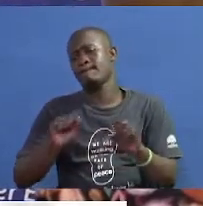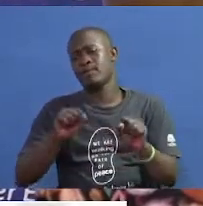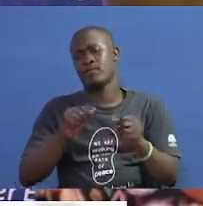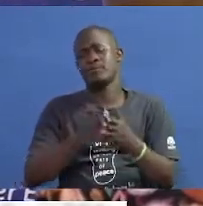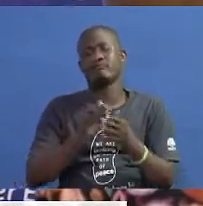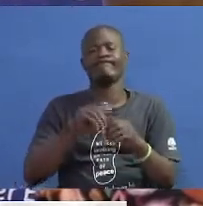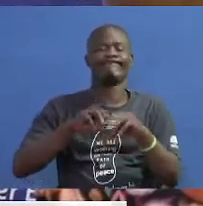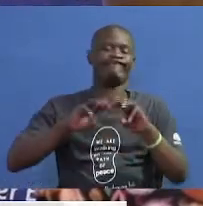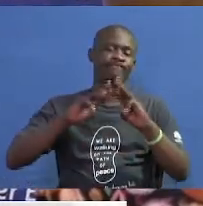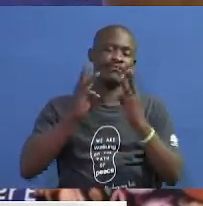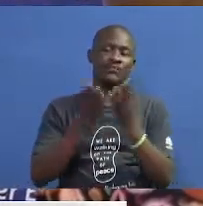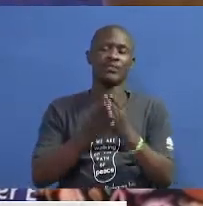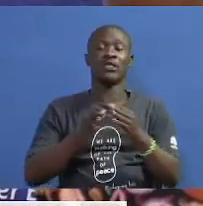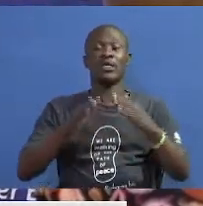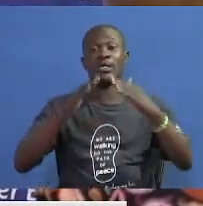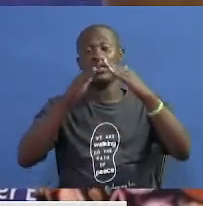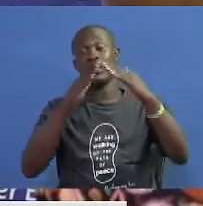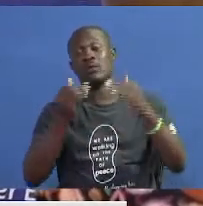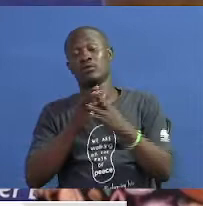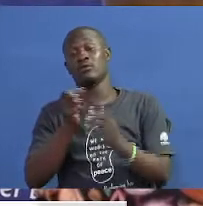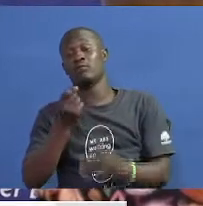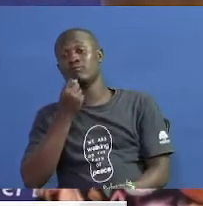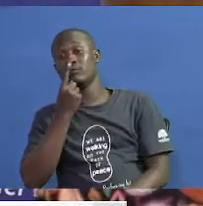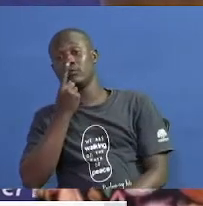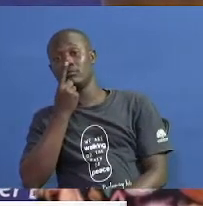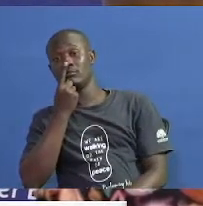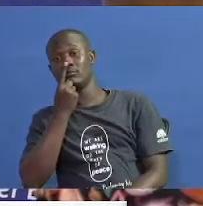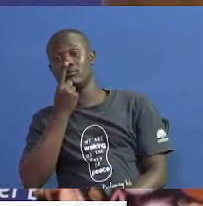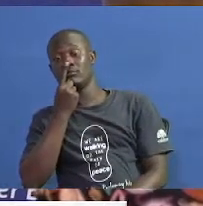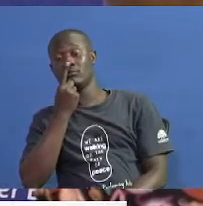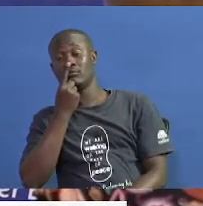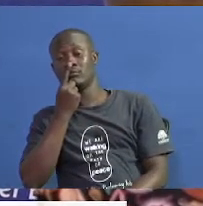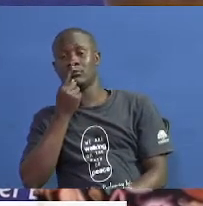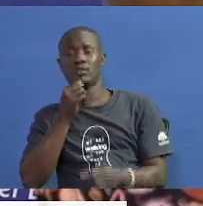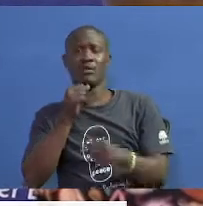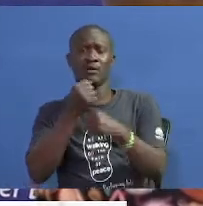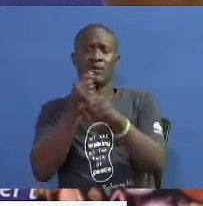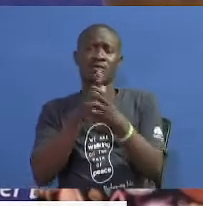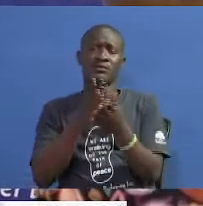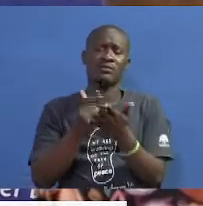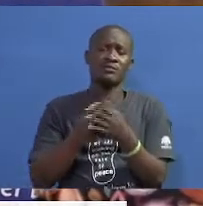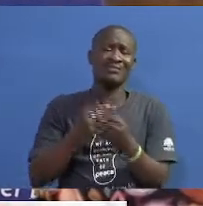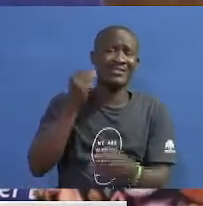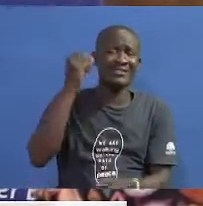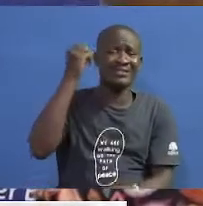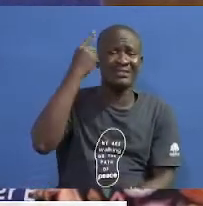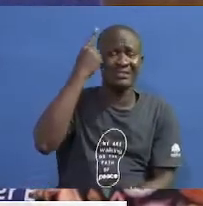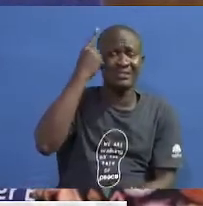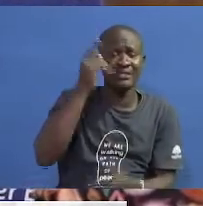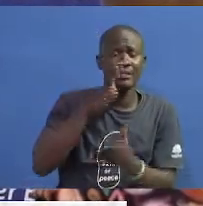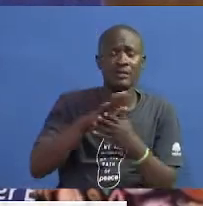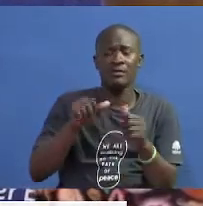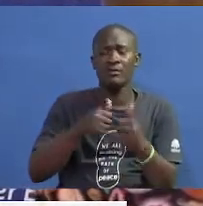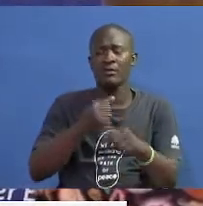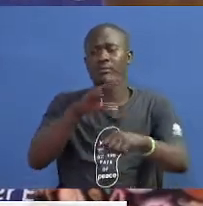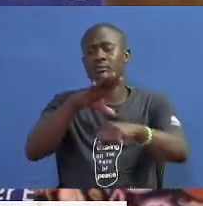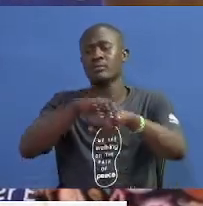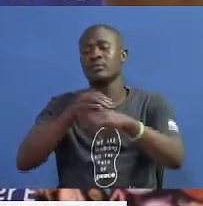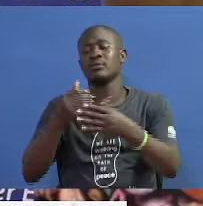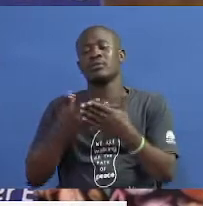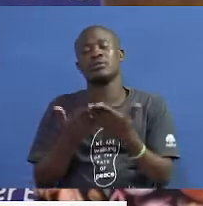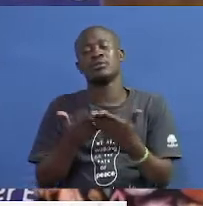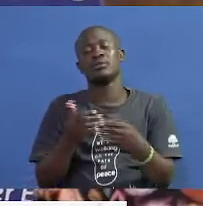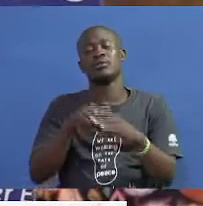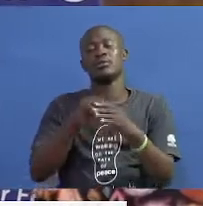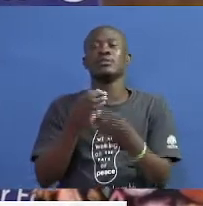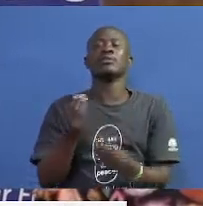as is in the world, in the house of medicine, and to make it just understandable and get it in a form